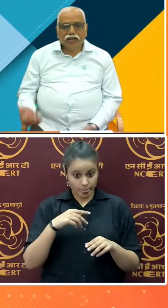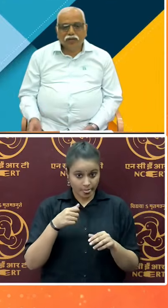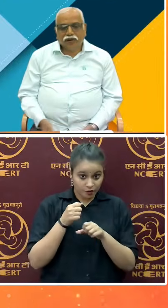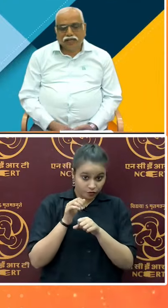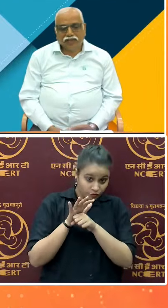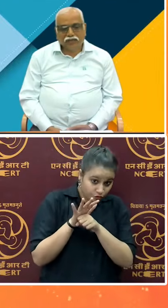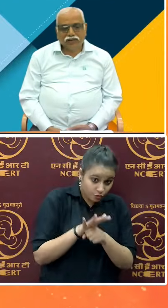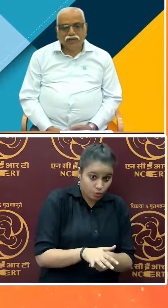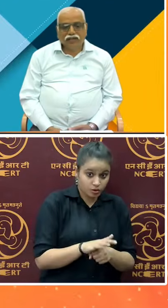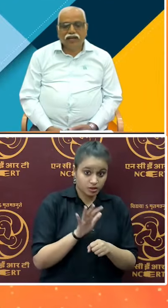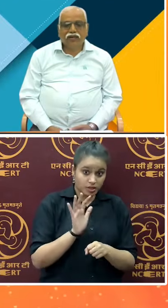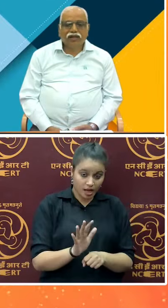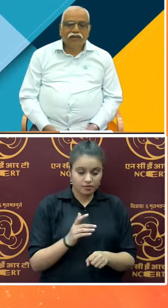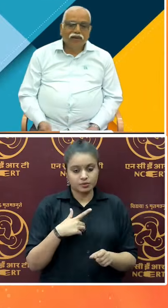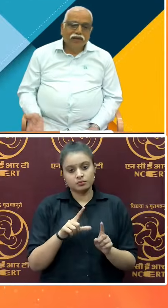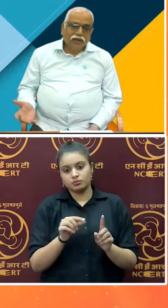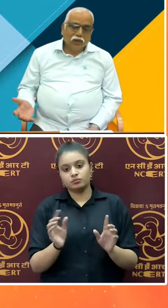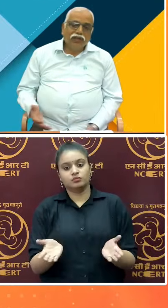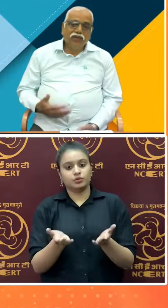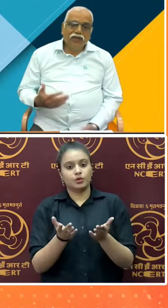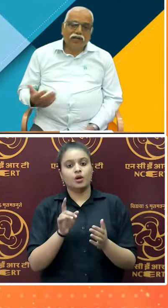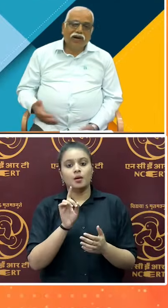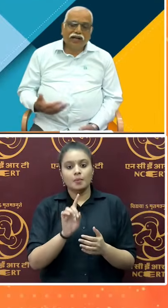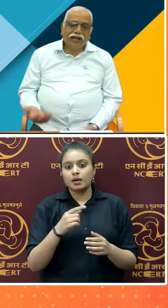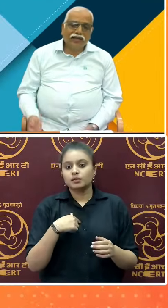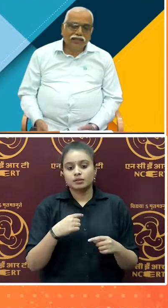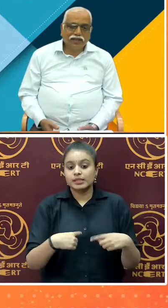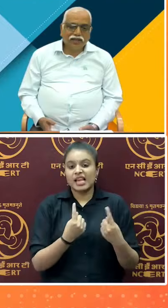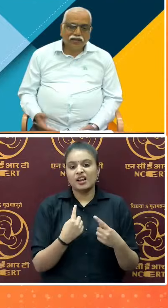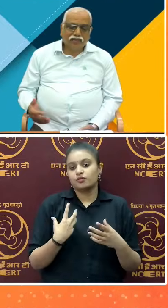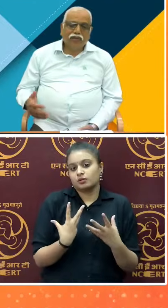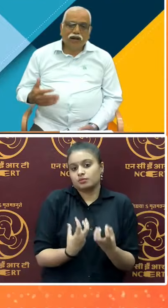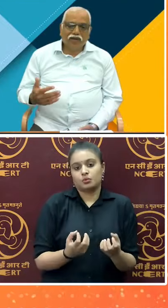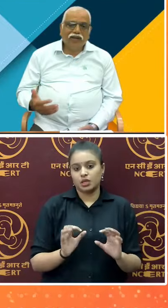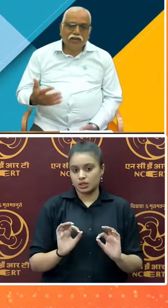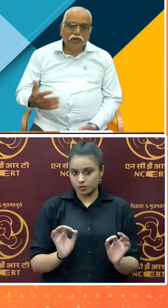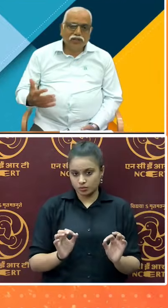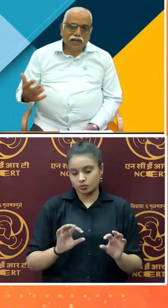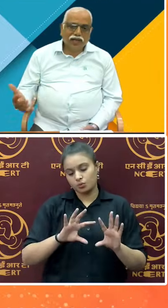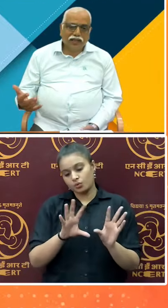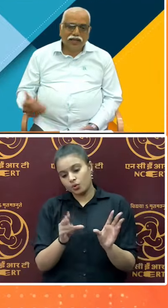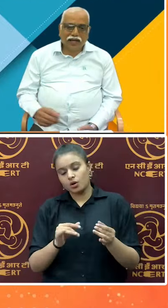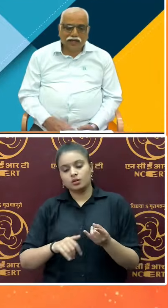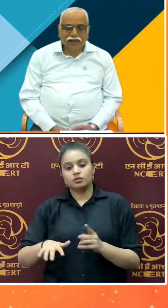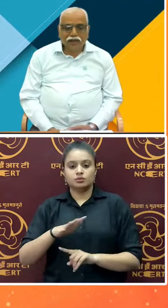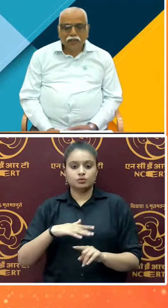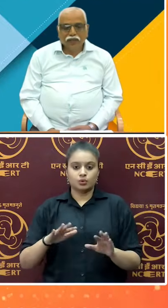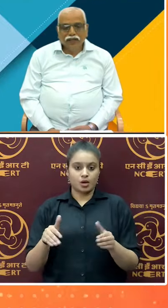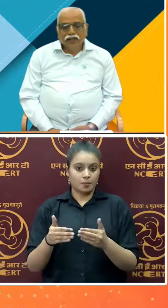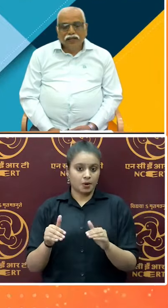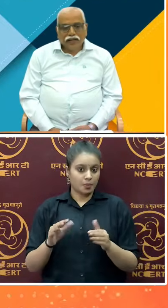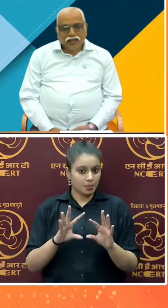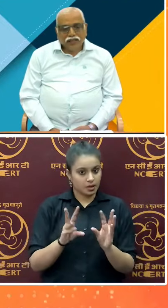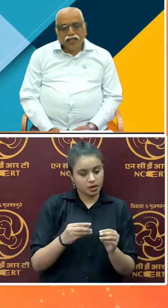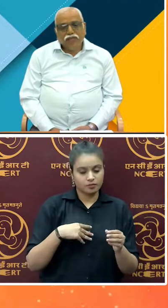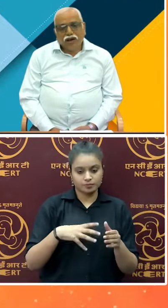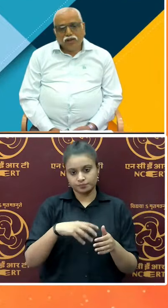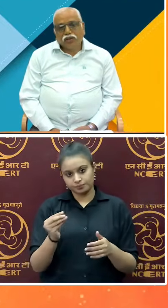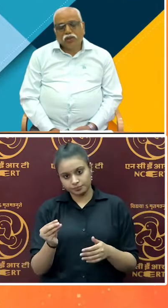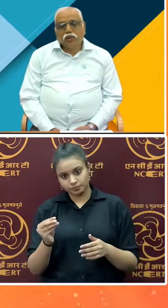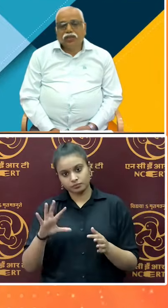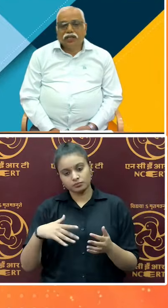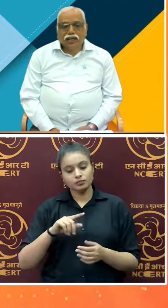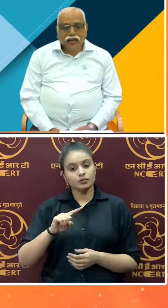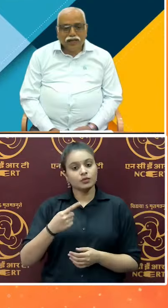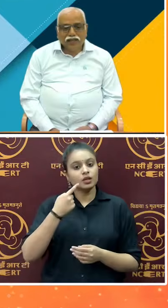don't like to participate. So they are showing the withdrawal tendency from every social gathering activity. Next, they may